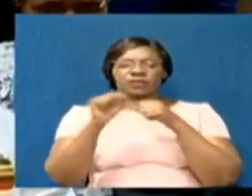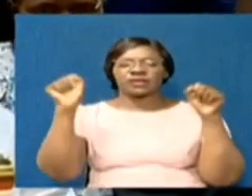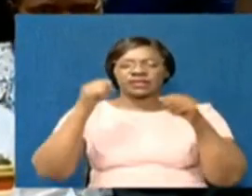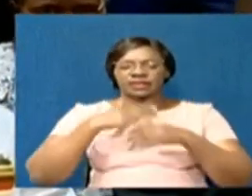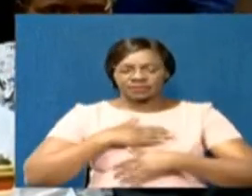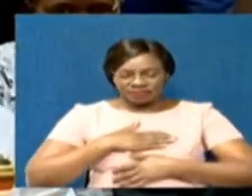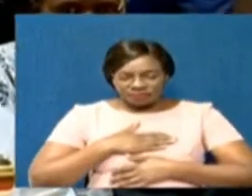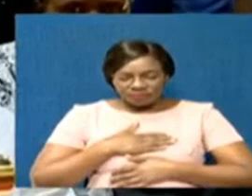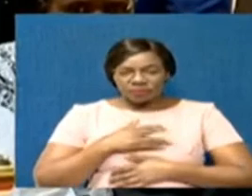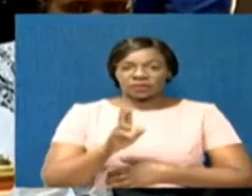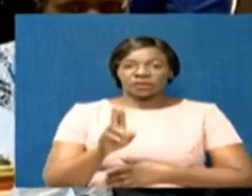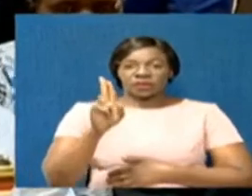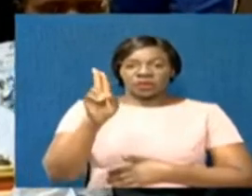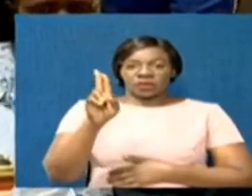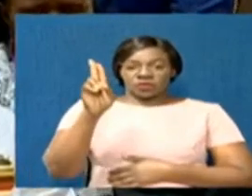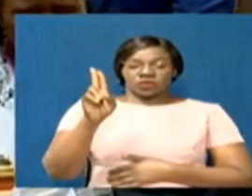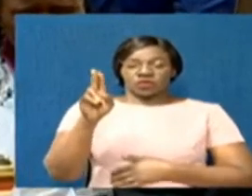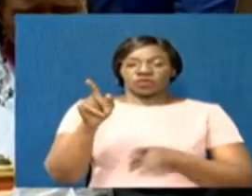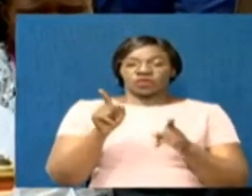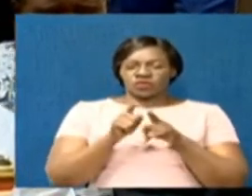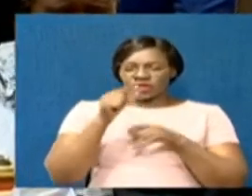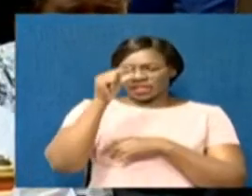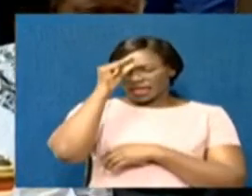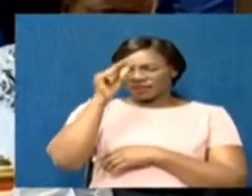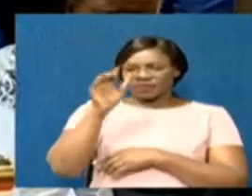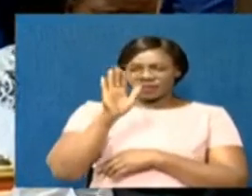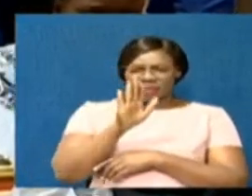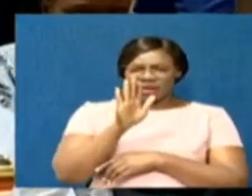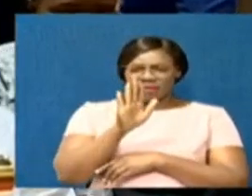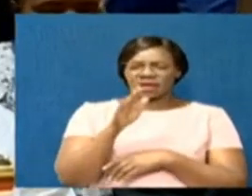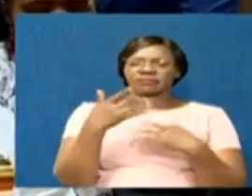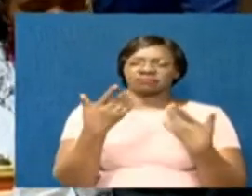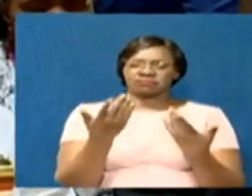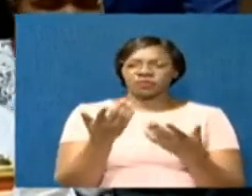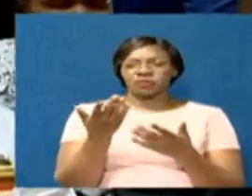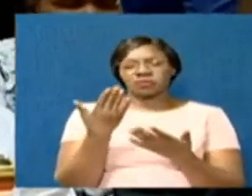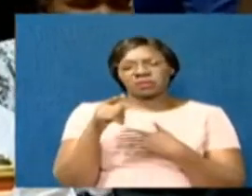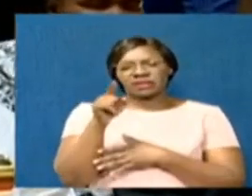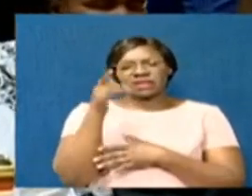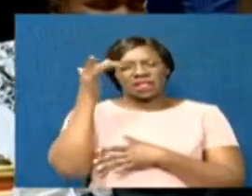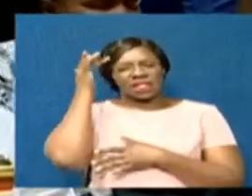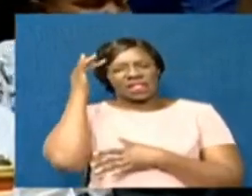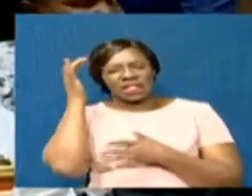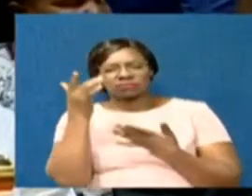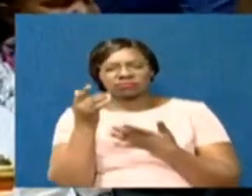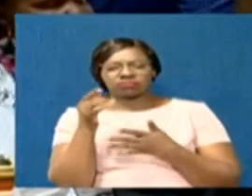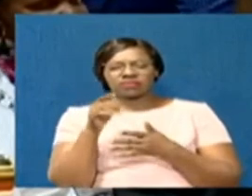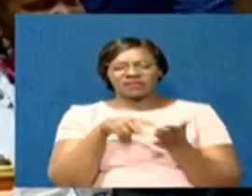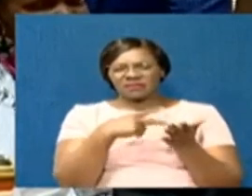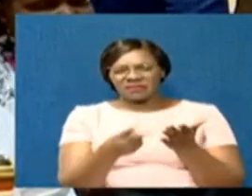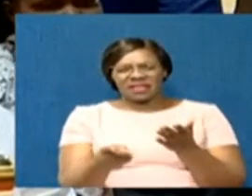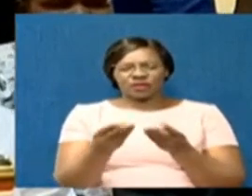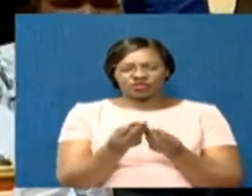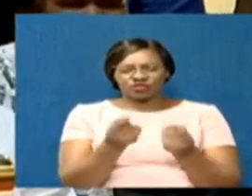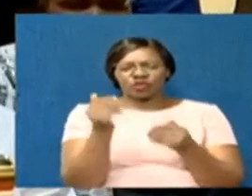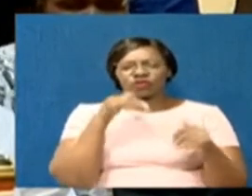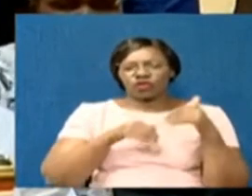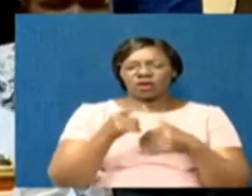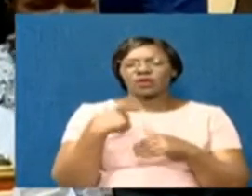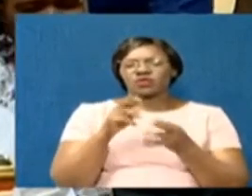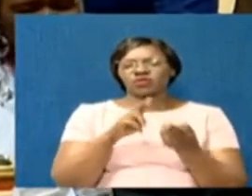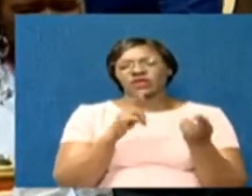Excellency Uhuru Muigai Kenyatta, and his government, my Father, where they have failed to tackle this monster of corruption, Lord,